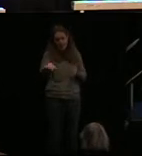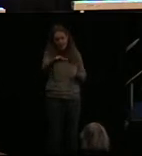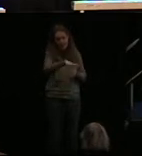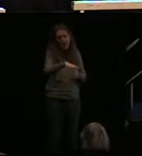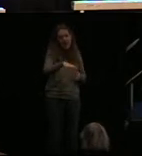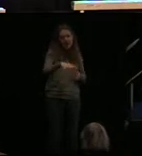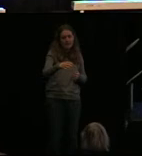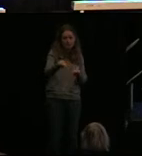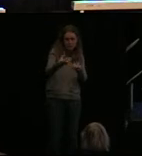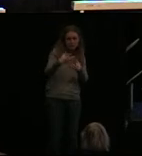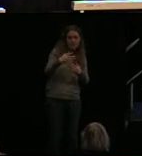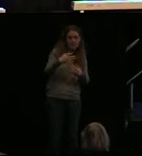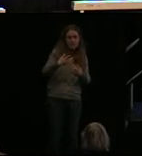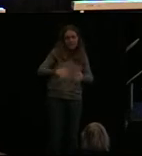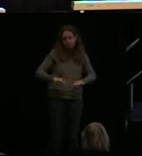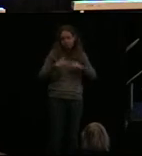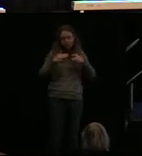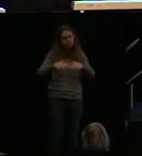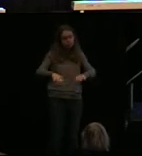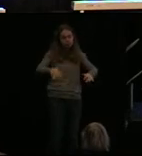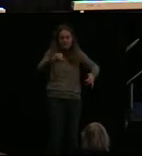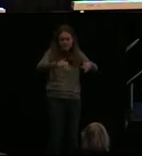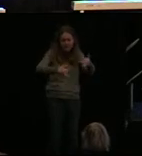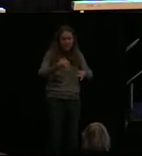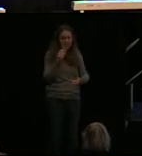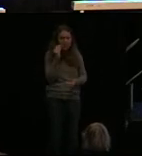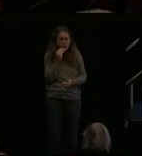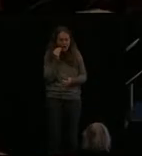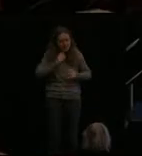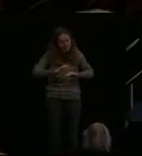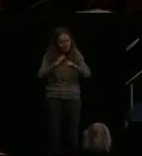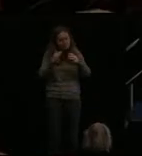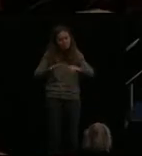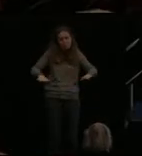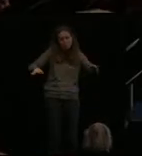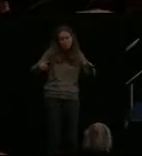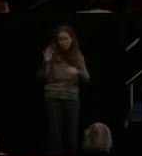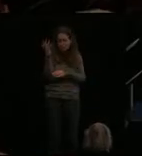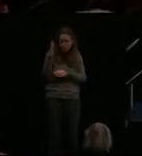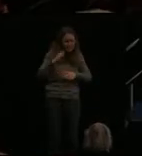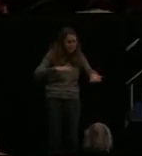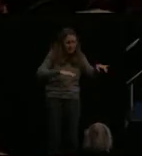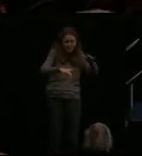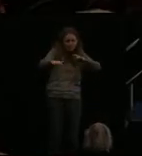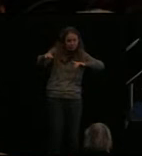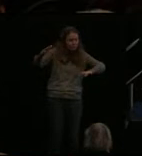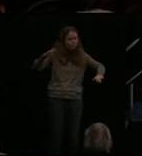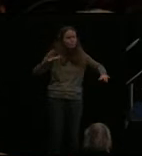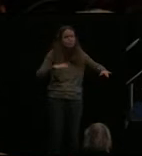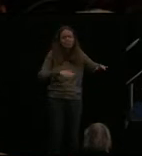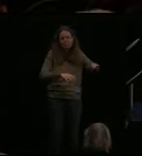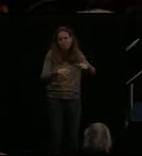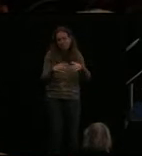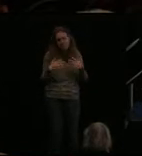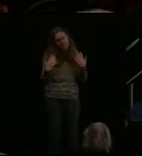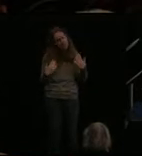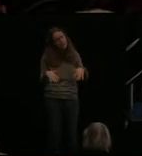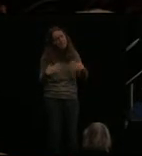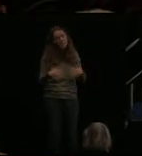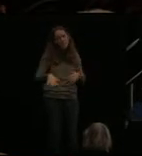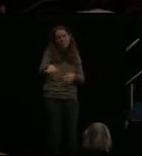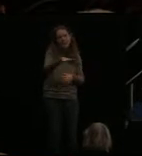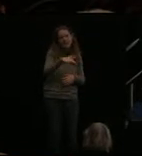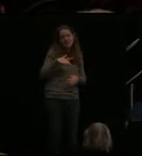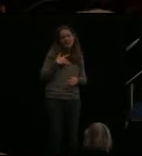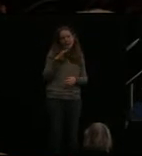flowing with milk and honey, a beautiful land, a fertile land, trees, a great, great place to live that God